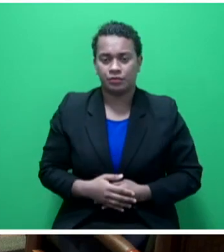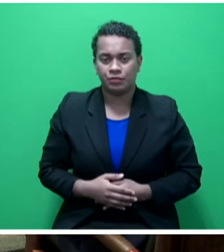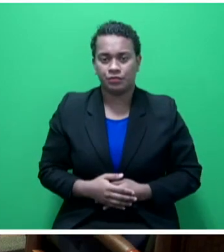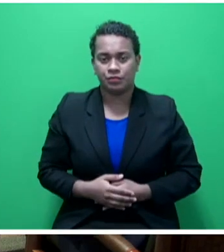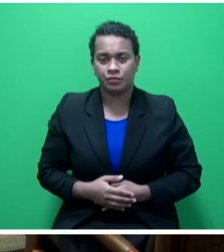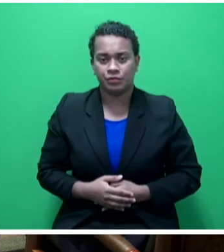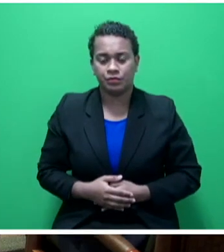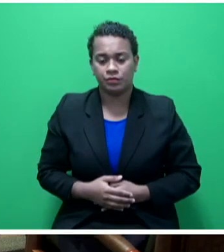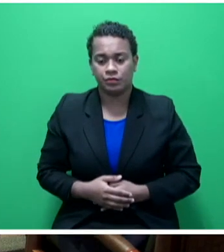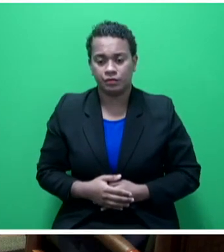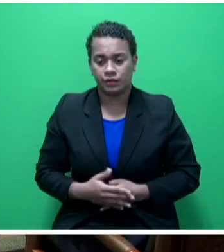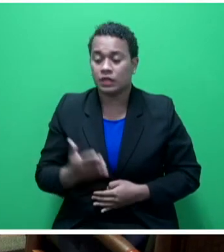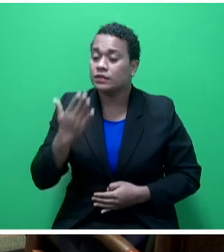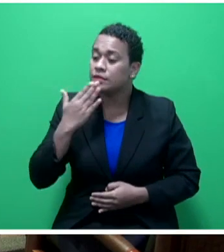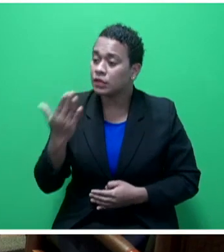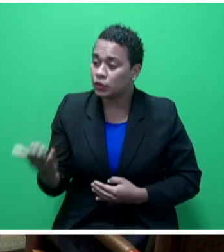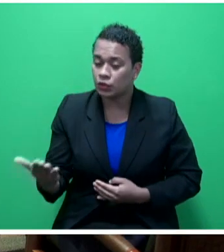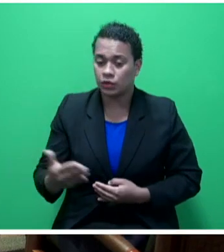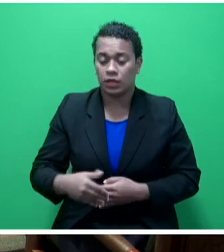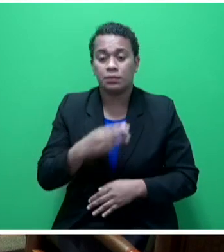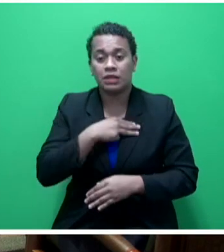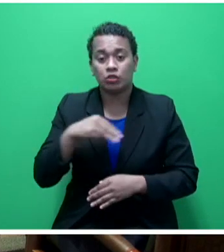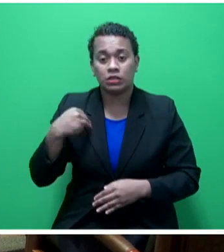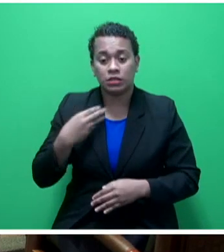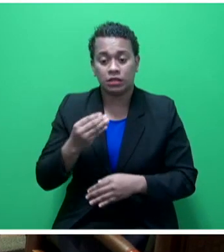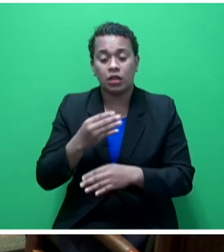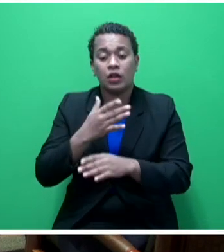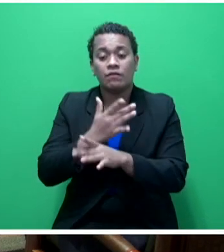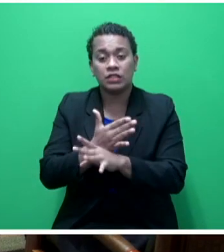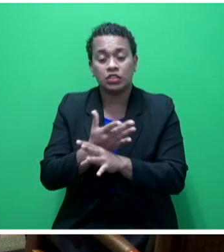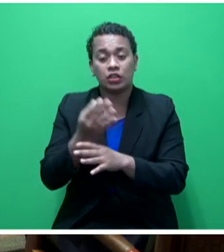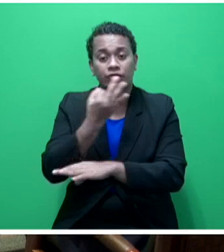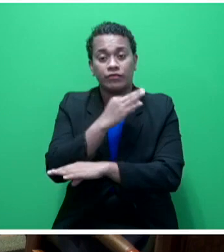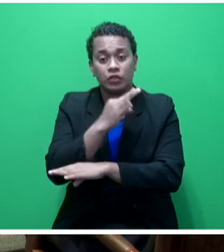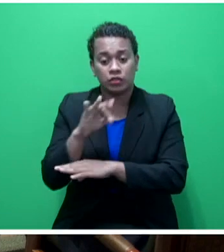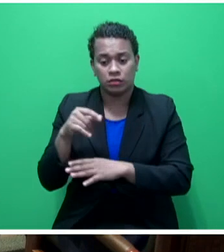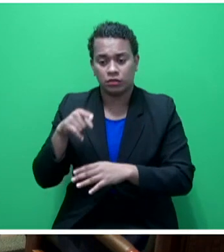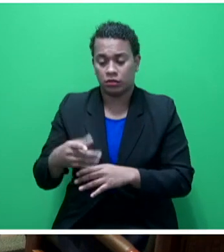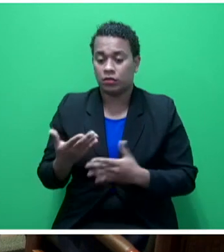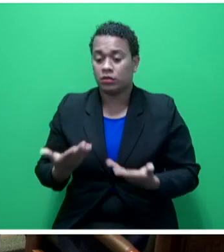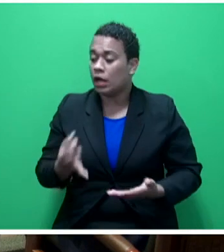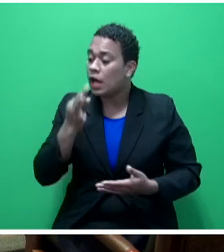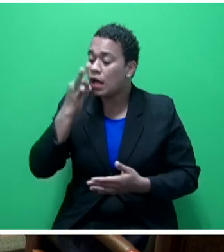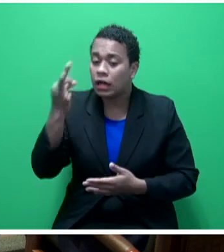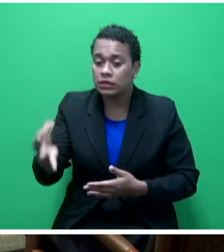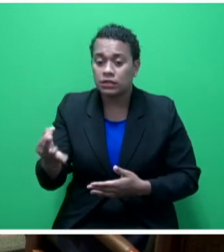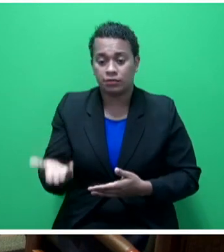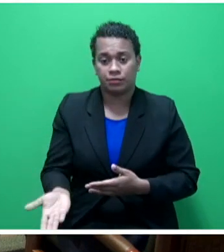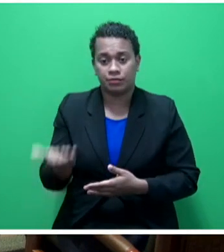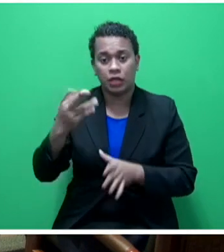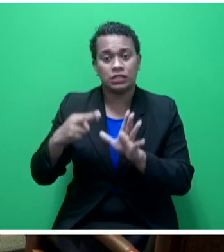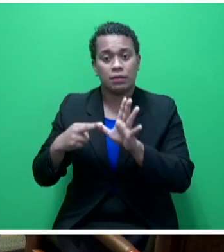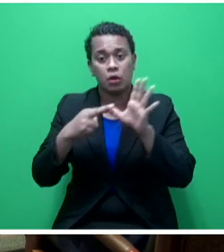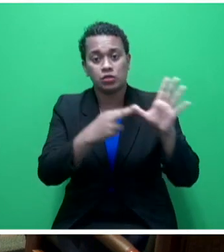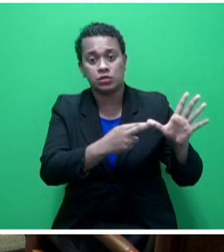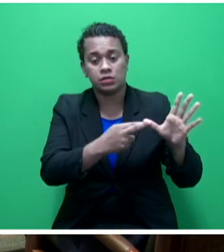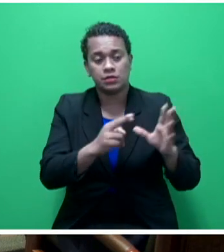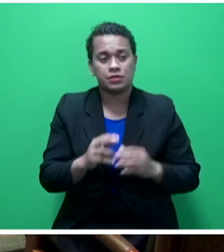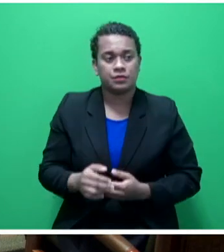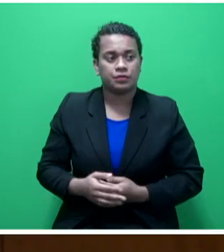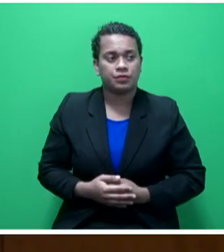I now call on the Minister for Fisheries, the Honourable Shelly Kuruela-Visau. You have the floor, sir. Thank